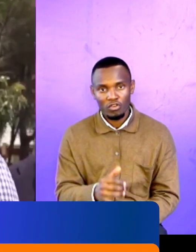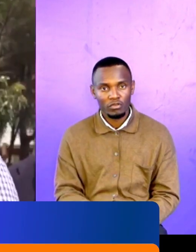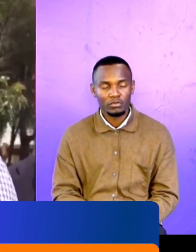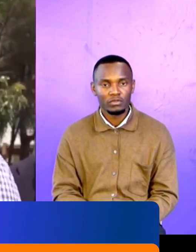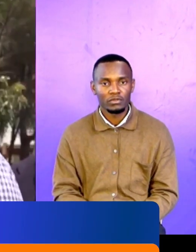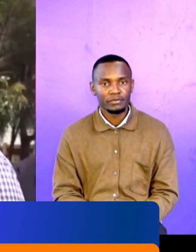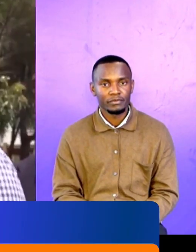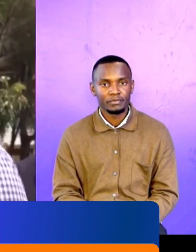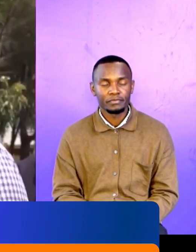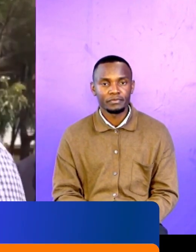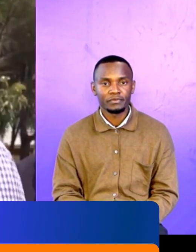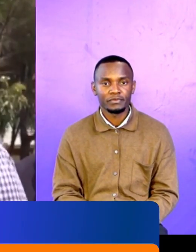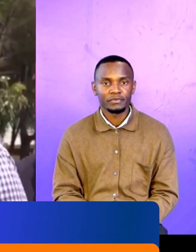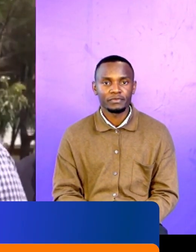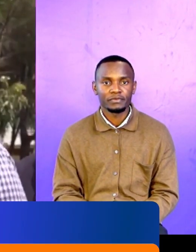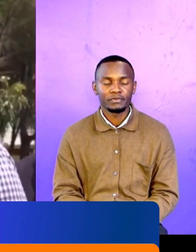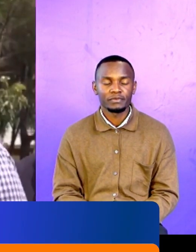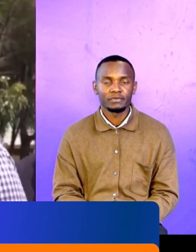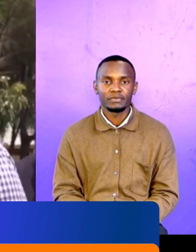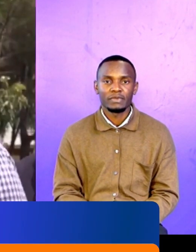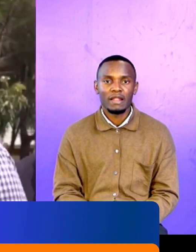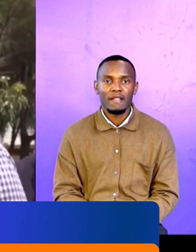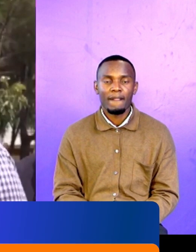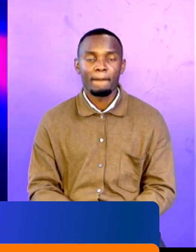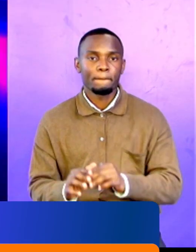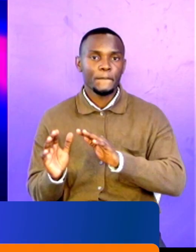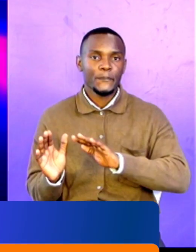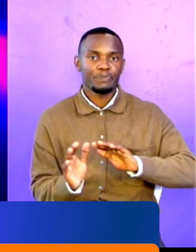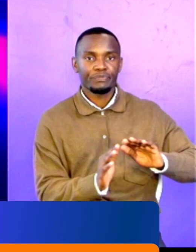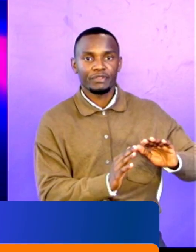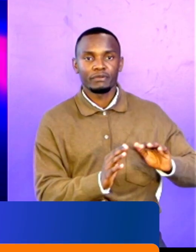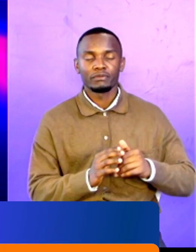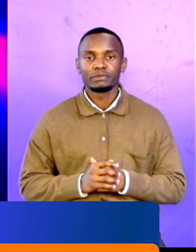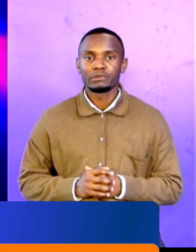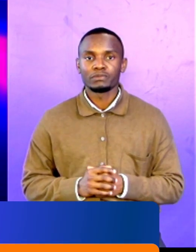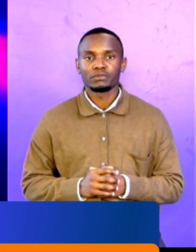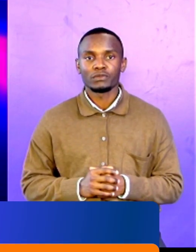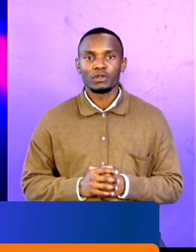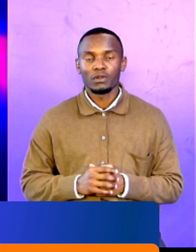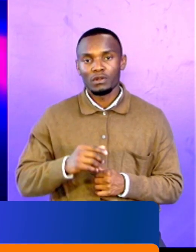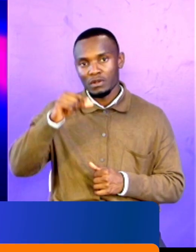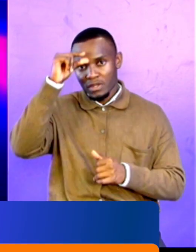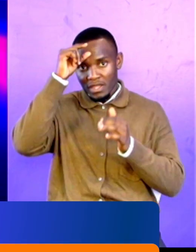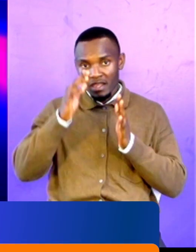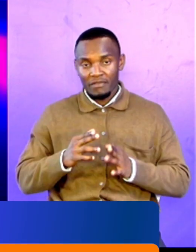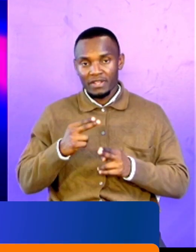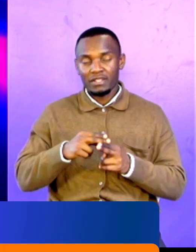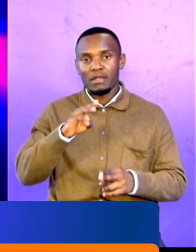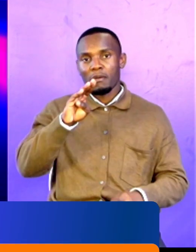now in education sector is in chaos. And away from that story now to Governors Barchok